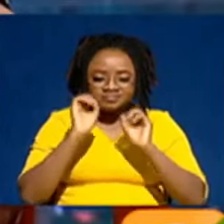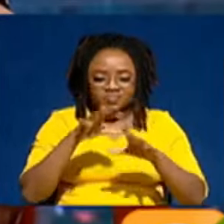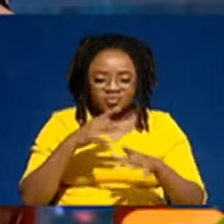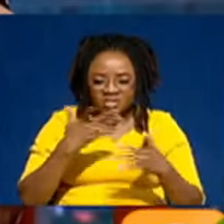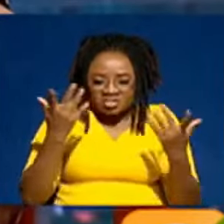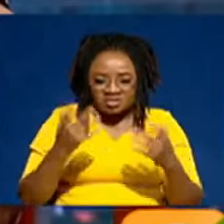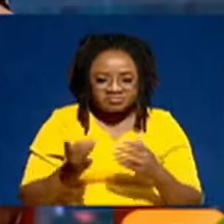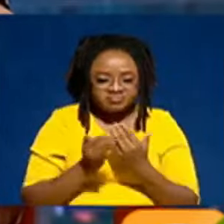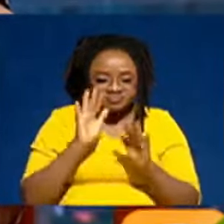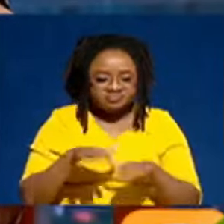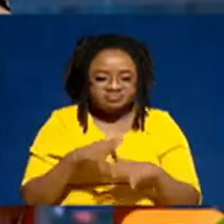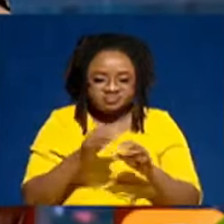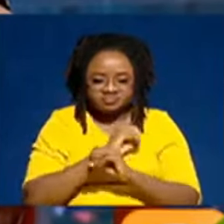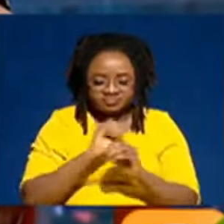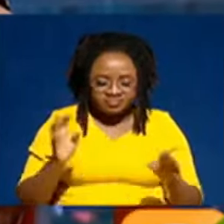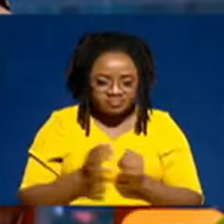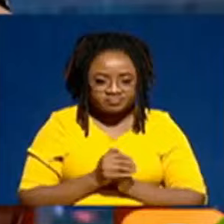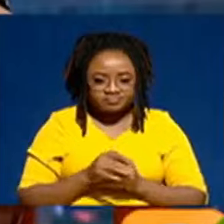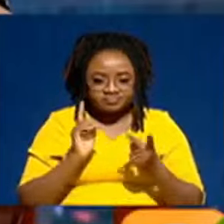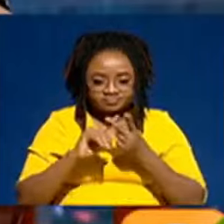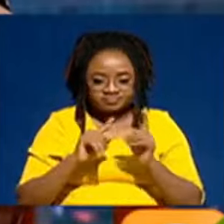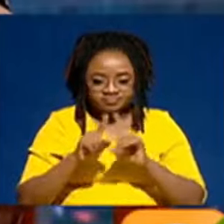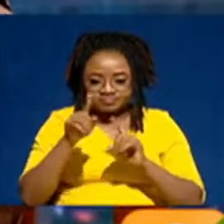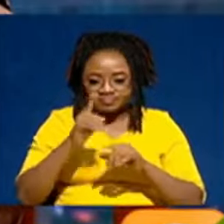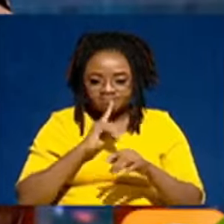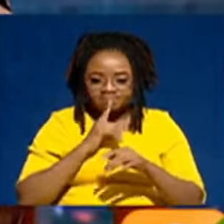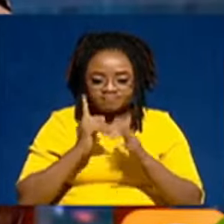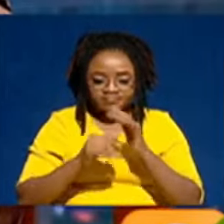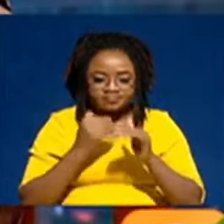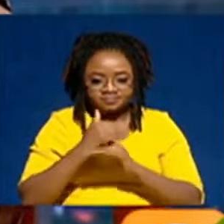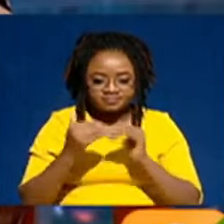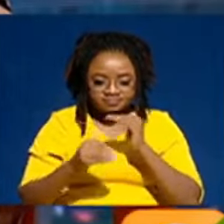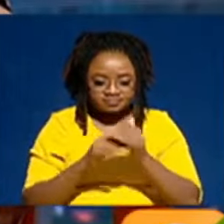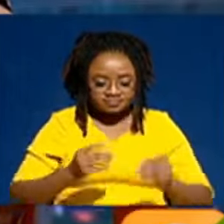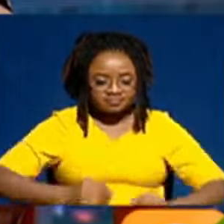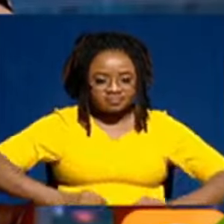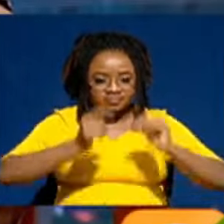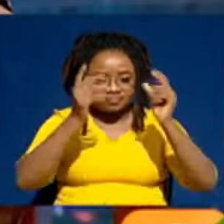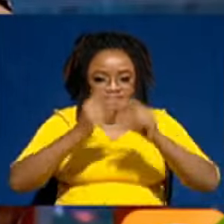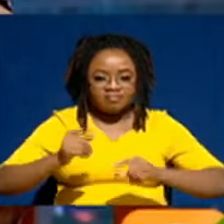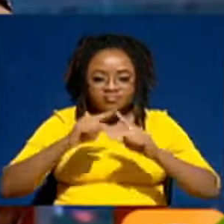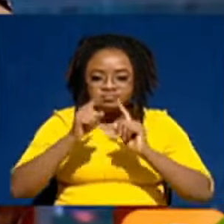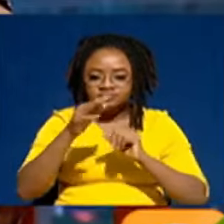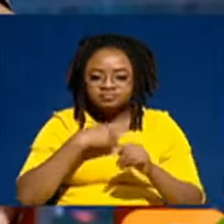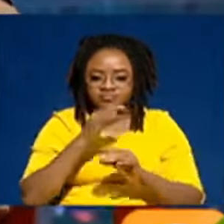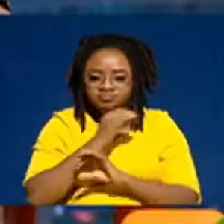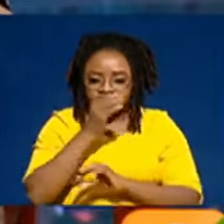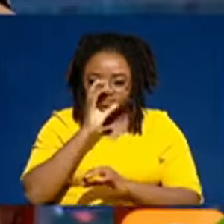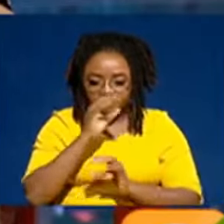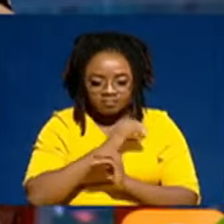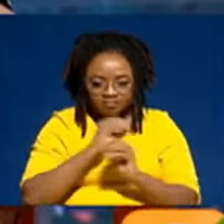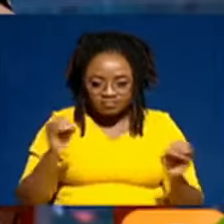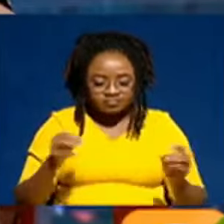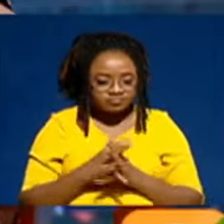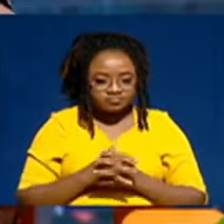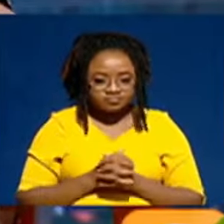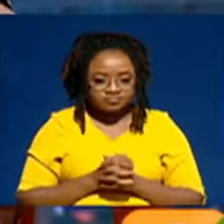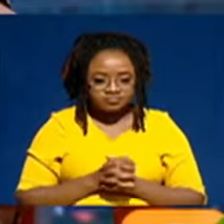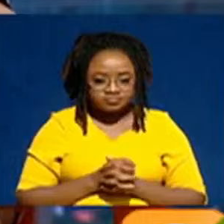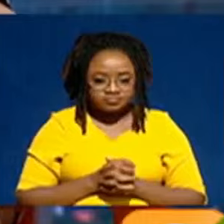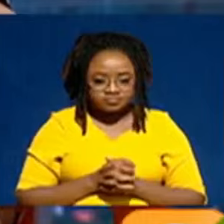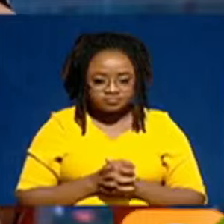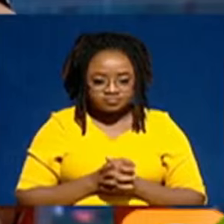about building skyscrapers, and you don't have water to pump into those skyscrapers. You don't have it.